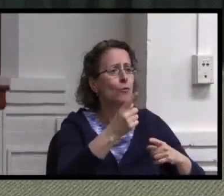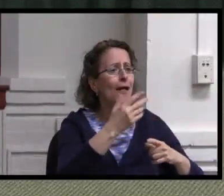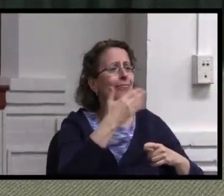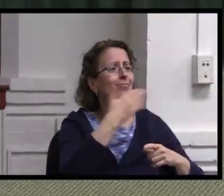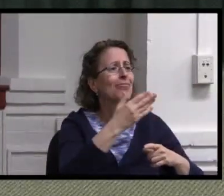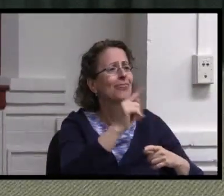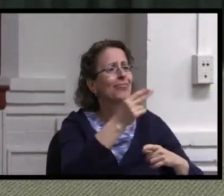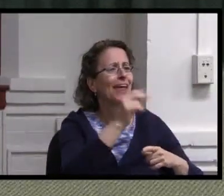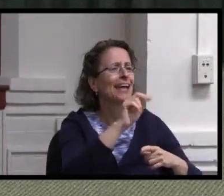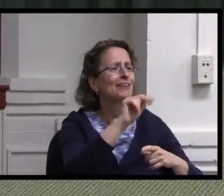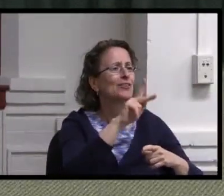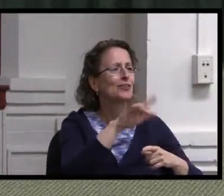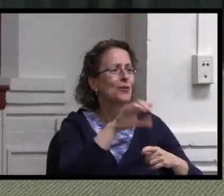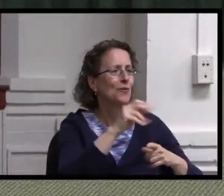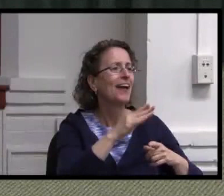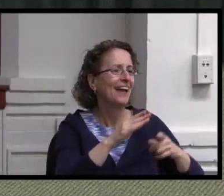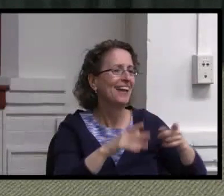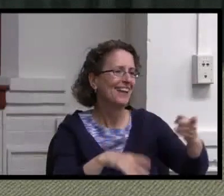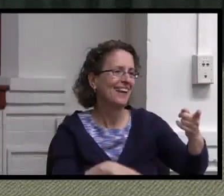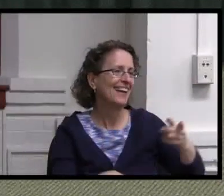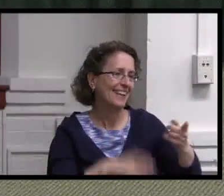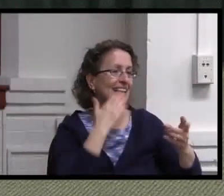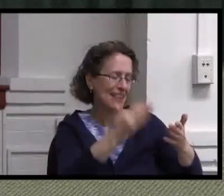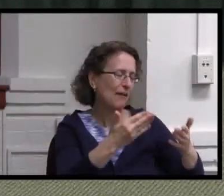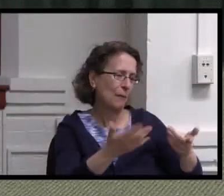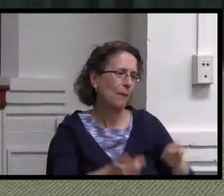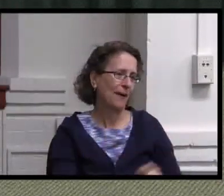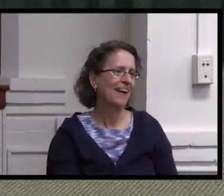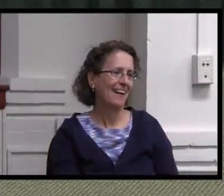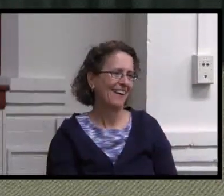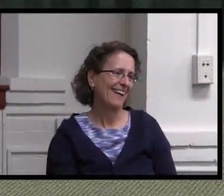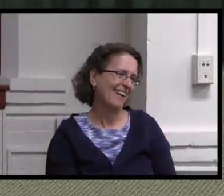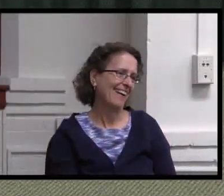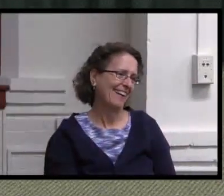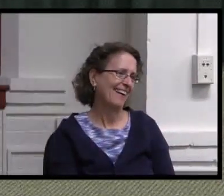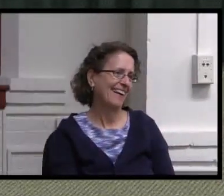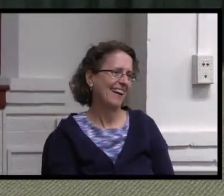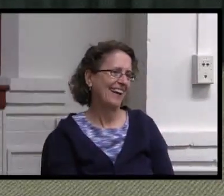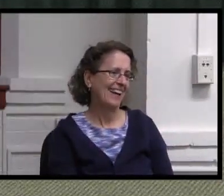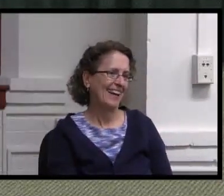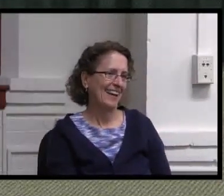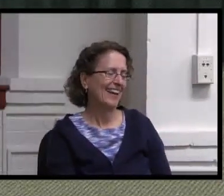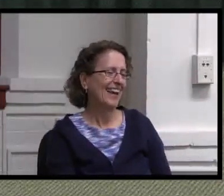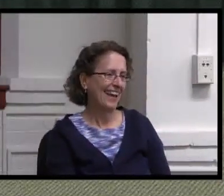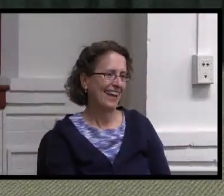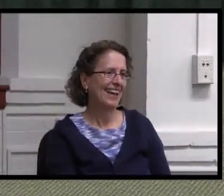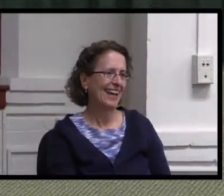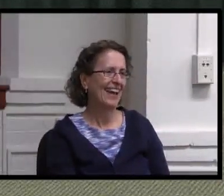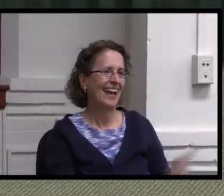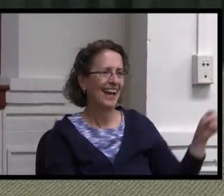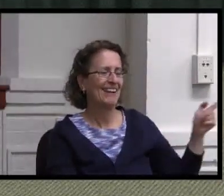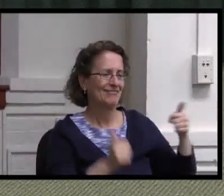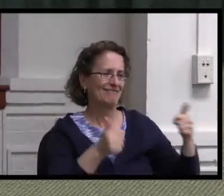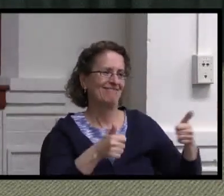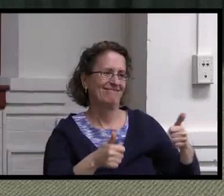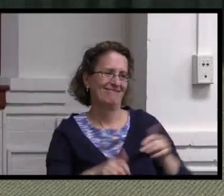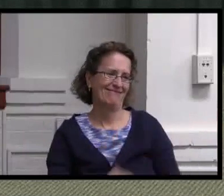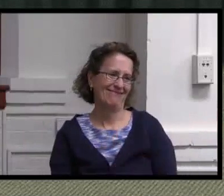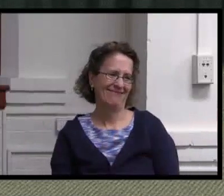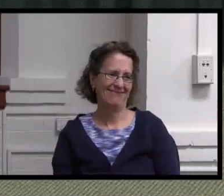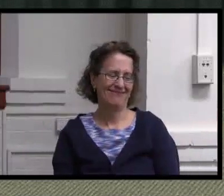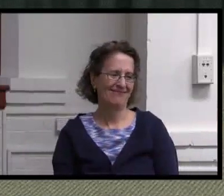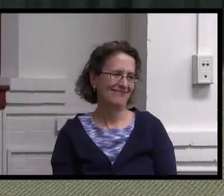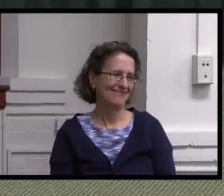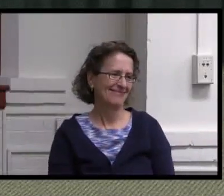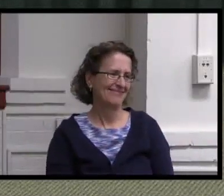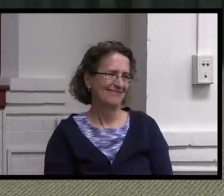Yes. Is that it? I think it's from the chin. Yeah, thank you. From the chin. Oh, from the chin. From the chin. Yep. There you go.